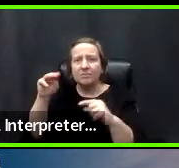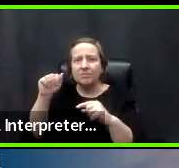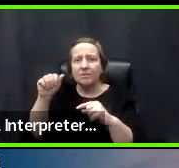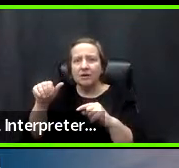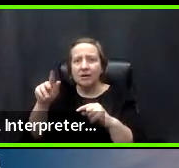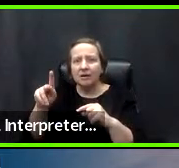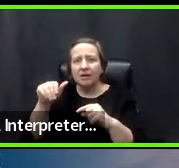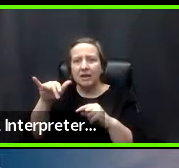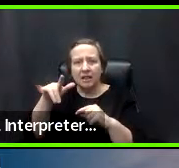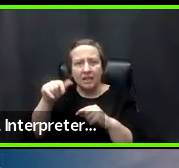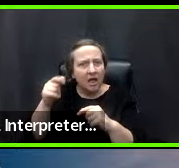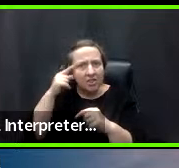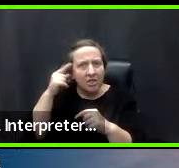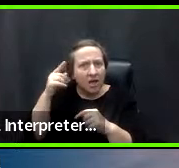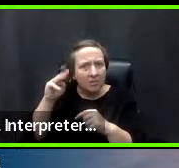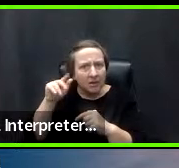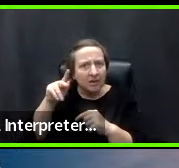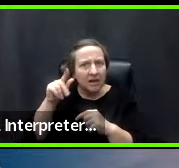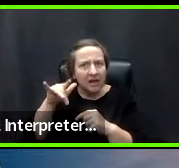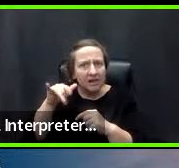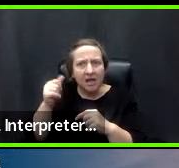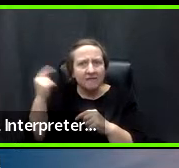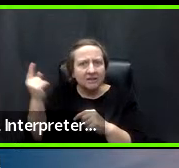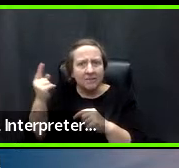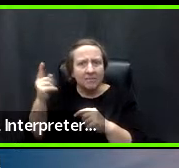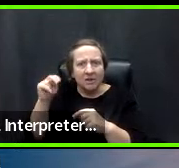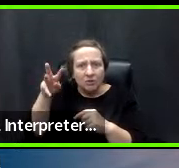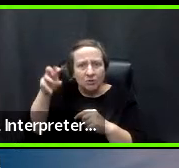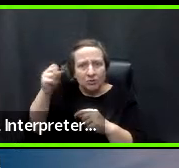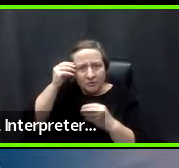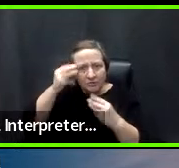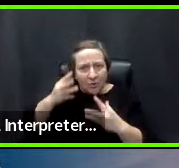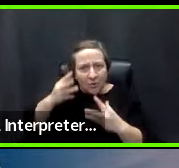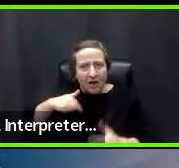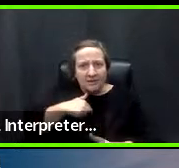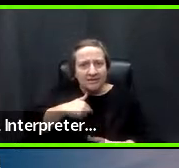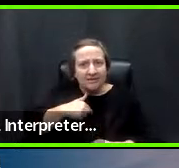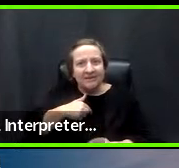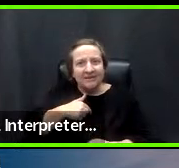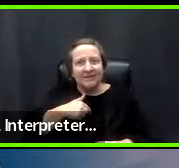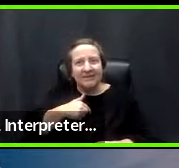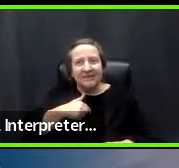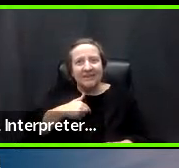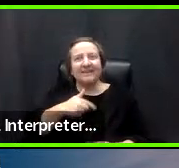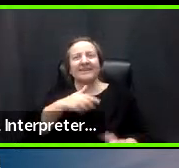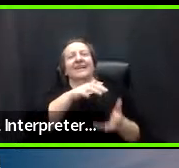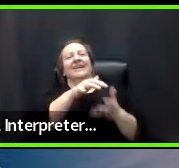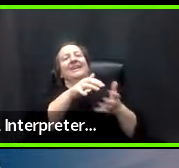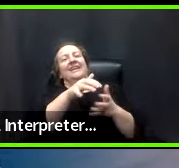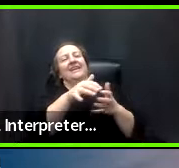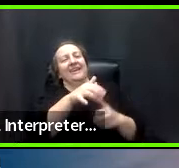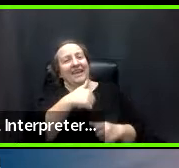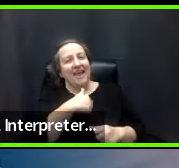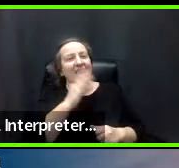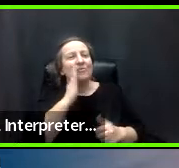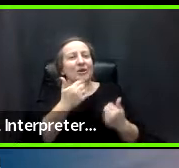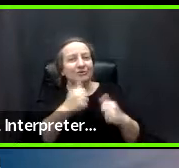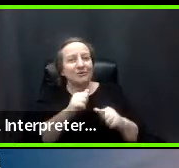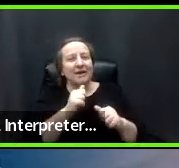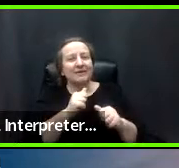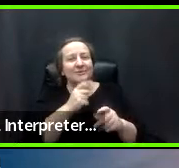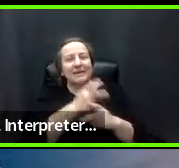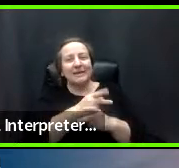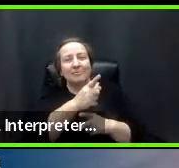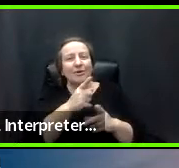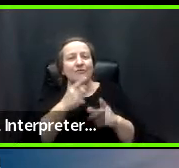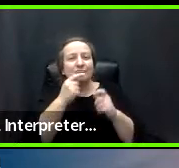thought Michaela had some news for us. Well, I will try and keep her from going